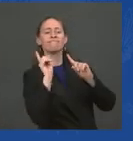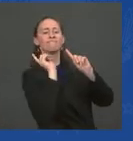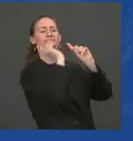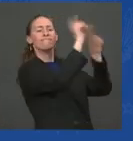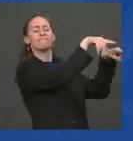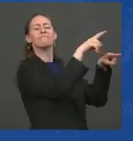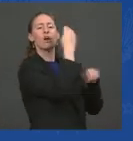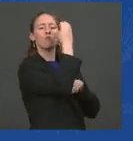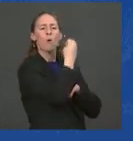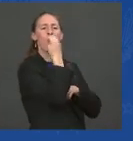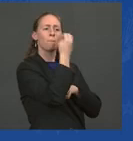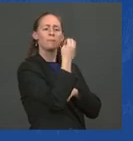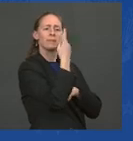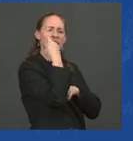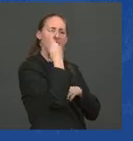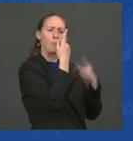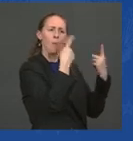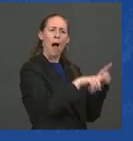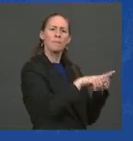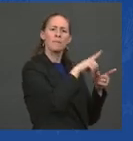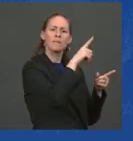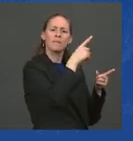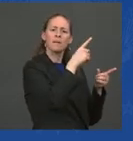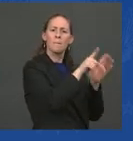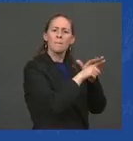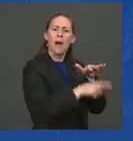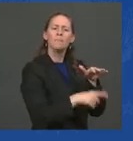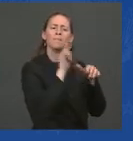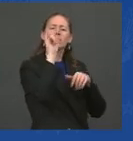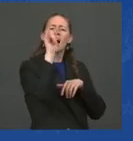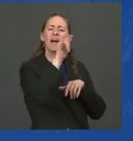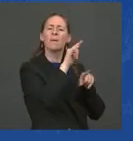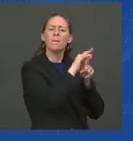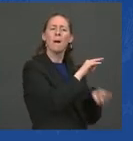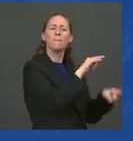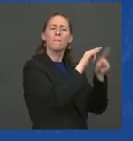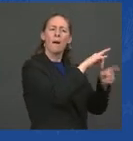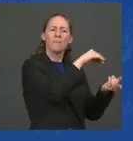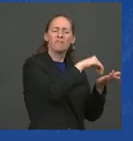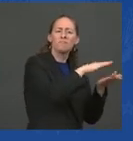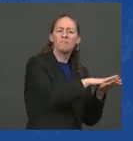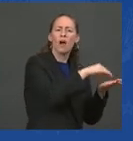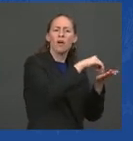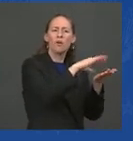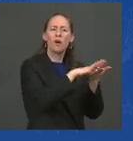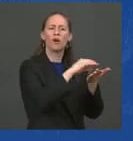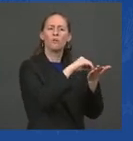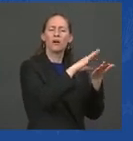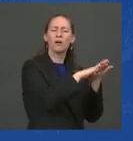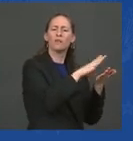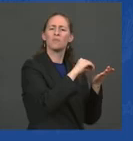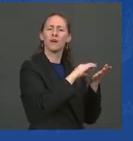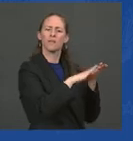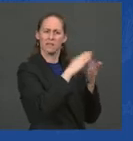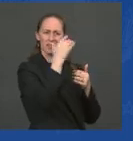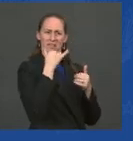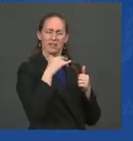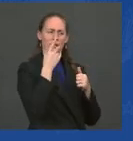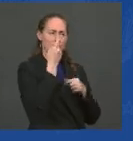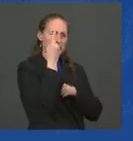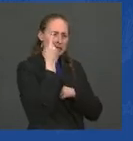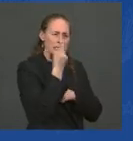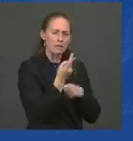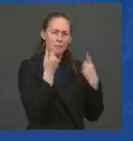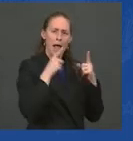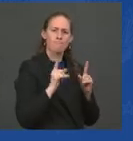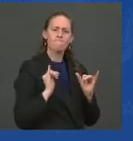the shocking atrocities still fresh in their horror, to question and cross-examine